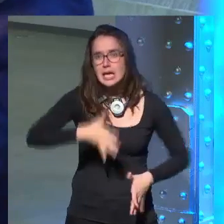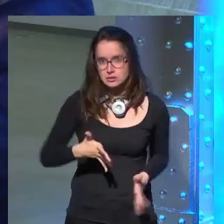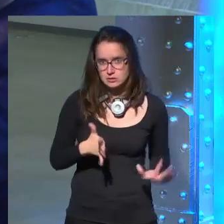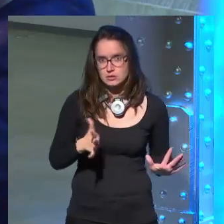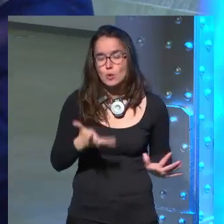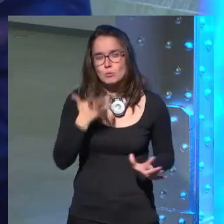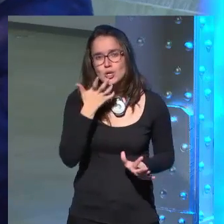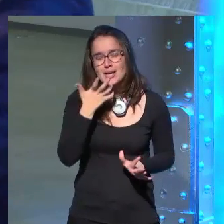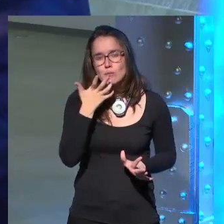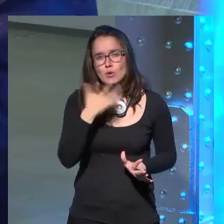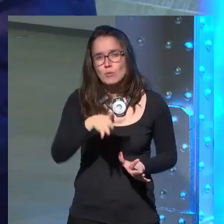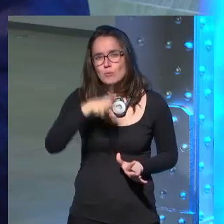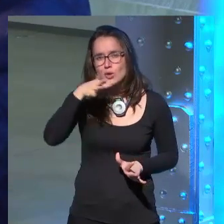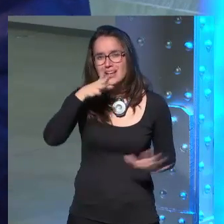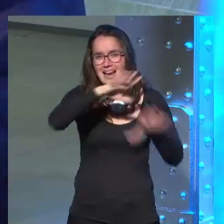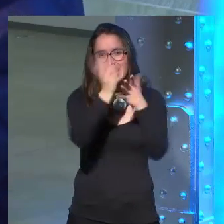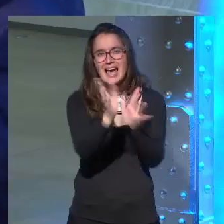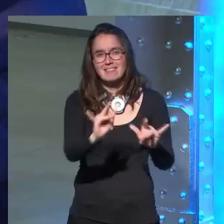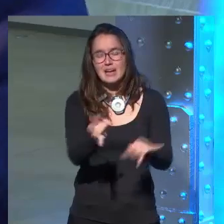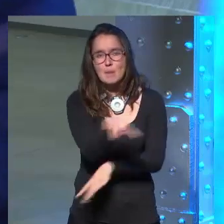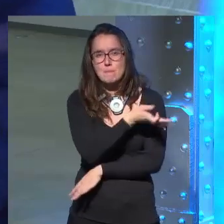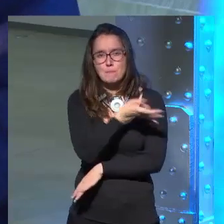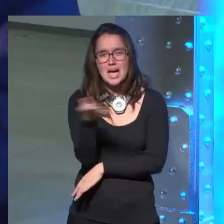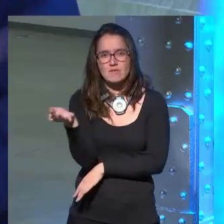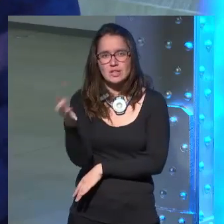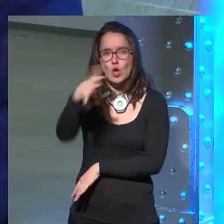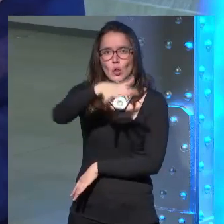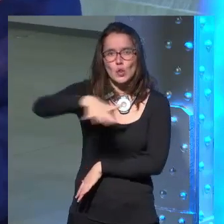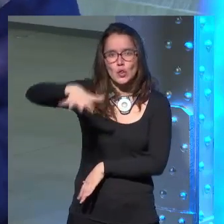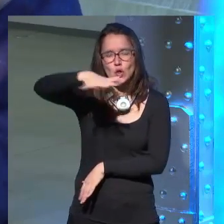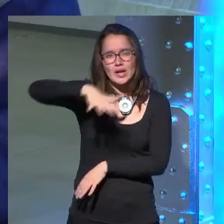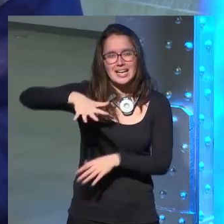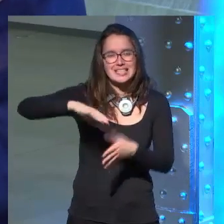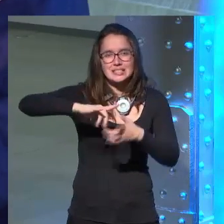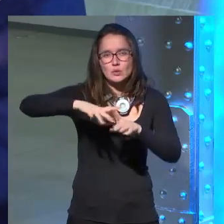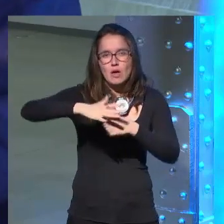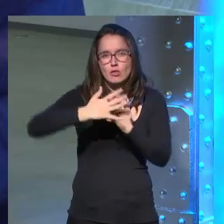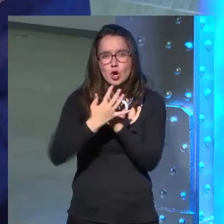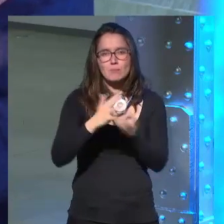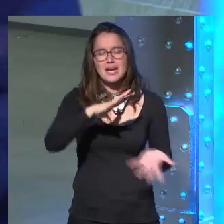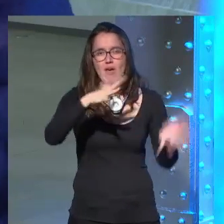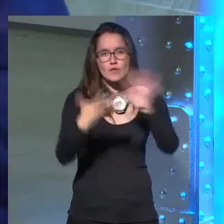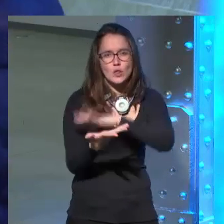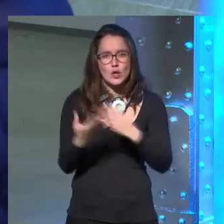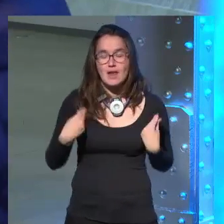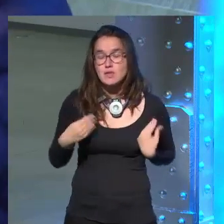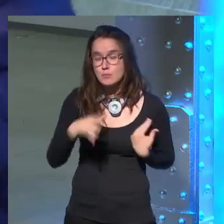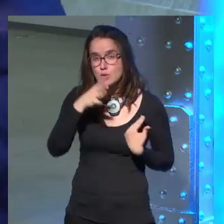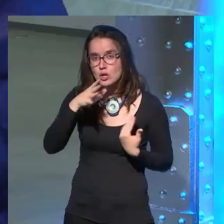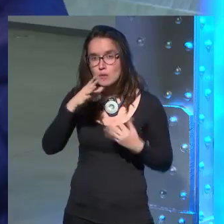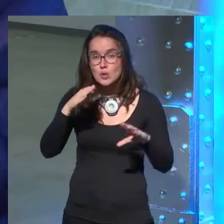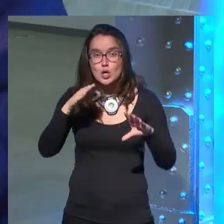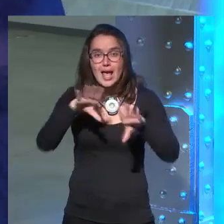Earth perfectly in the position for life to evolve? You know, Mars isn't, Jupiter isn't, the Earth is in